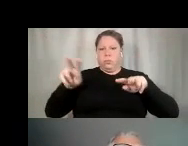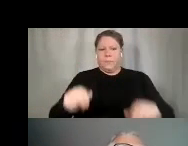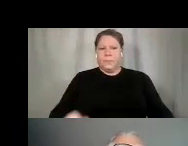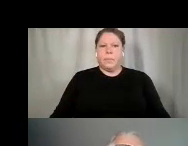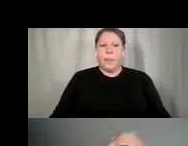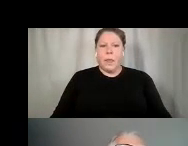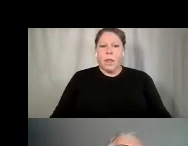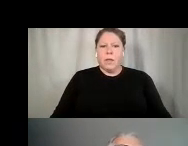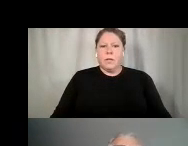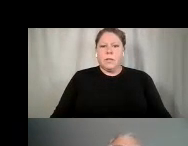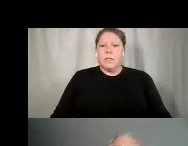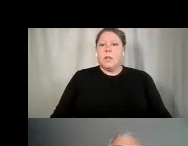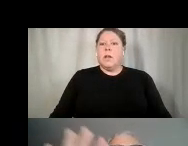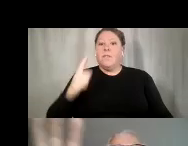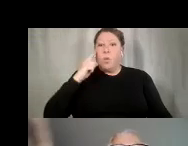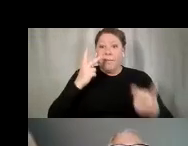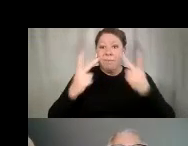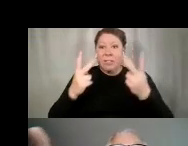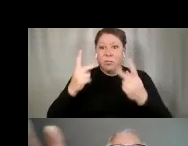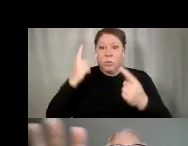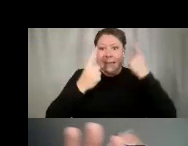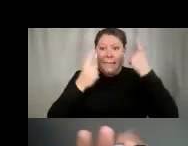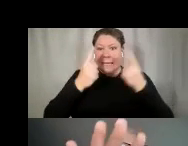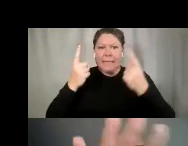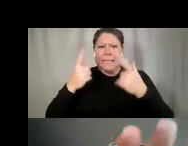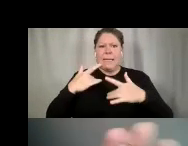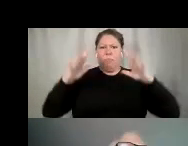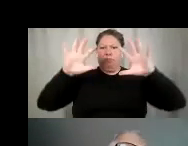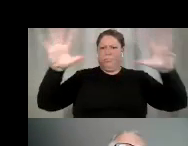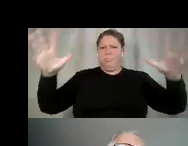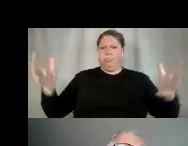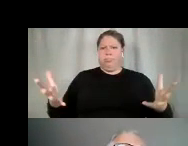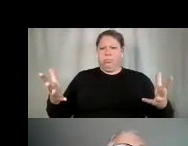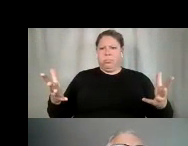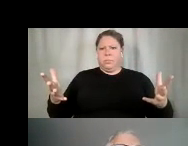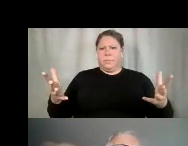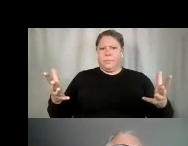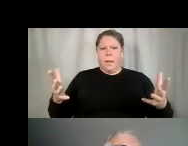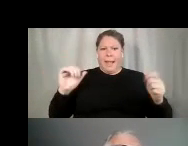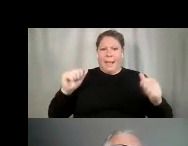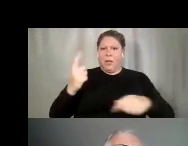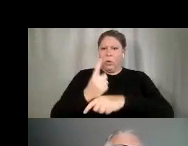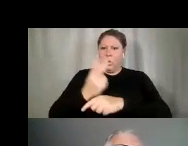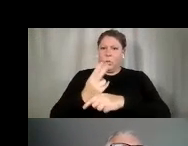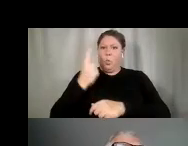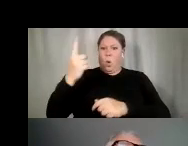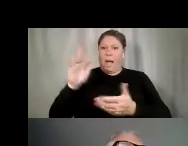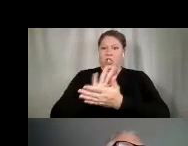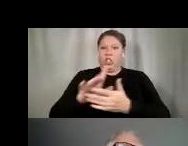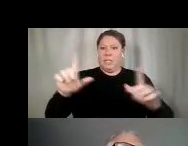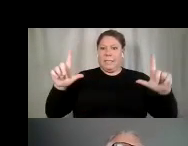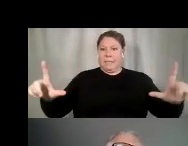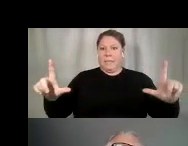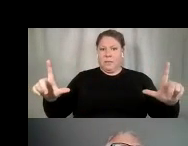do visual thinking, it tends to be holistic. And when we are able to put it on one sheet rather than individual sheets, our